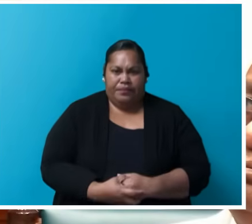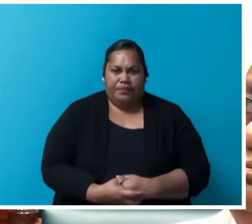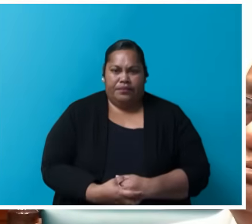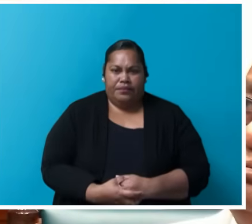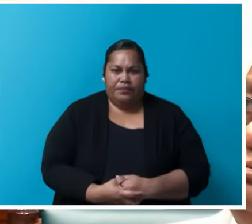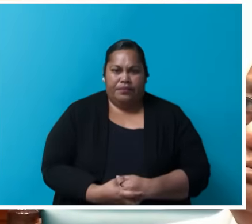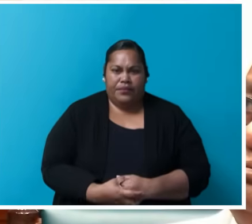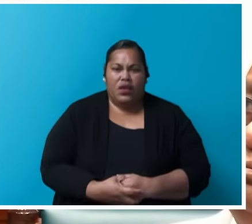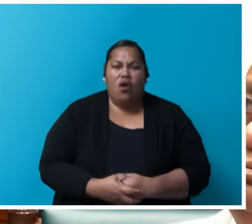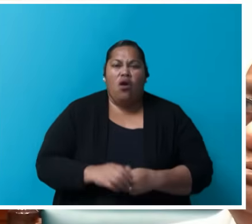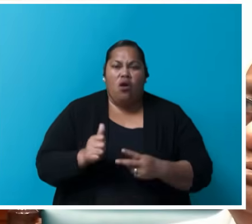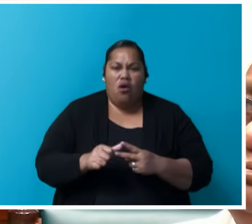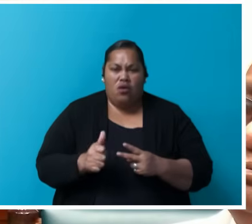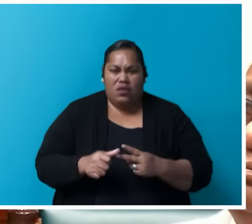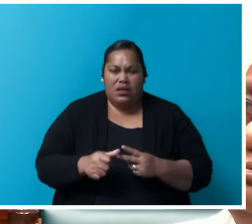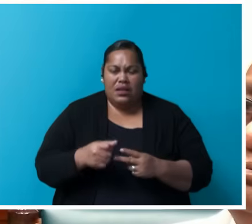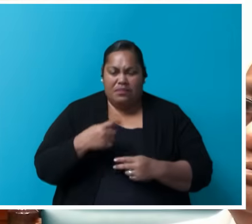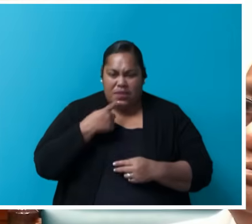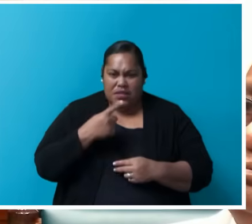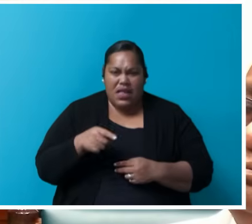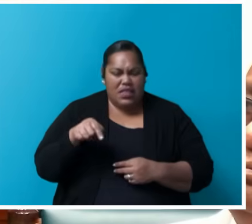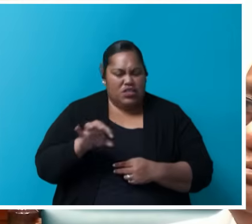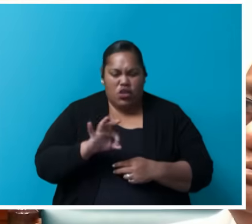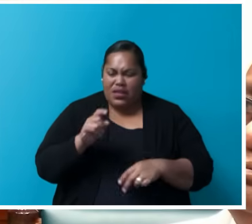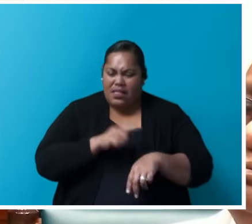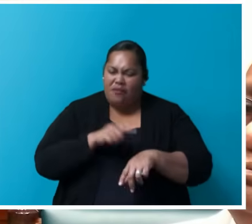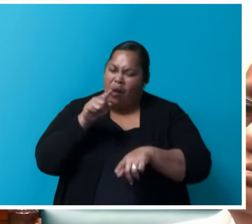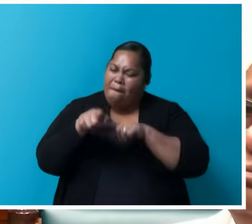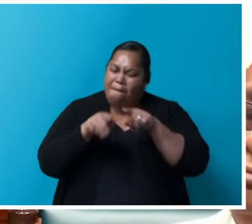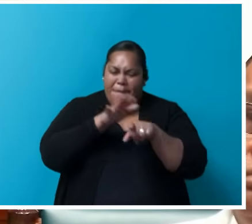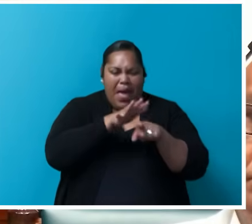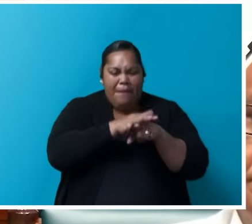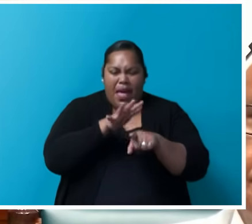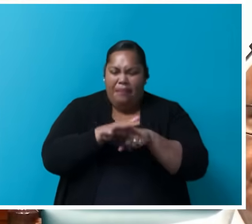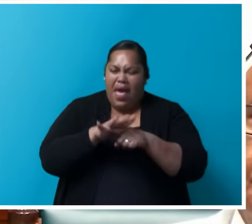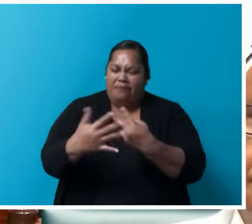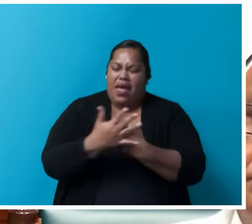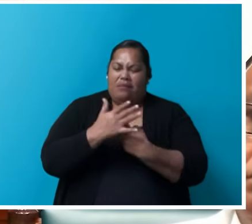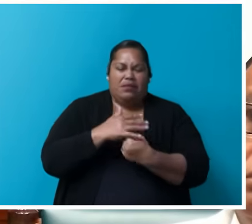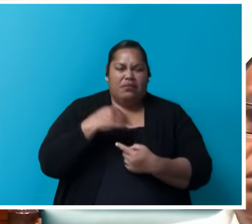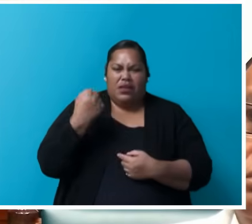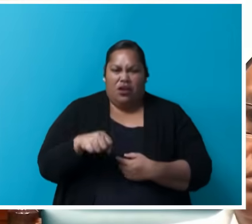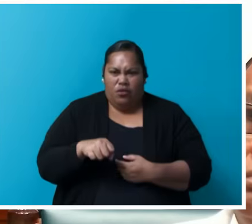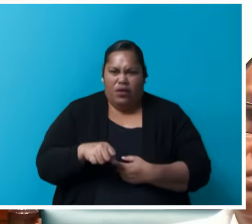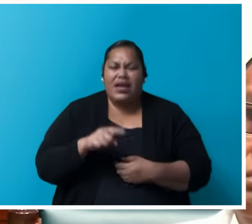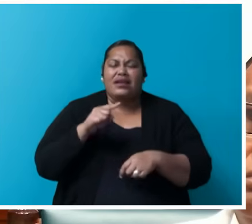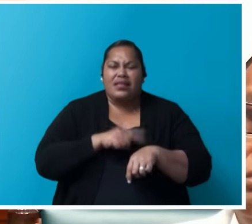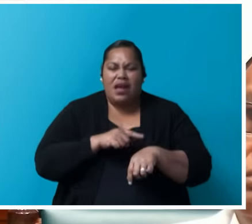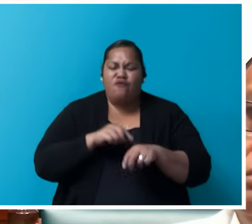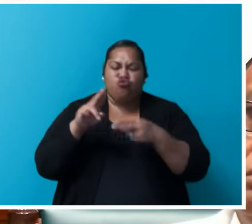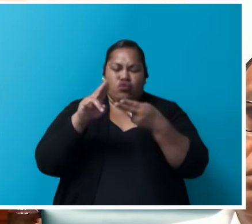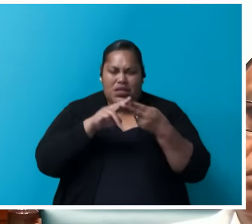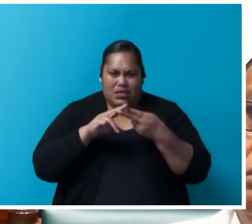Let me also say, Mr. Speaker, that this is not a time for blame game and recrimination. It is a time for unity